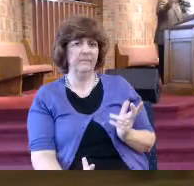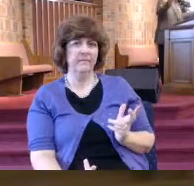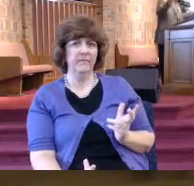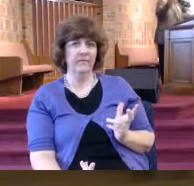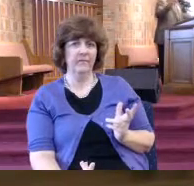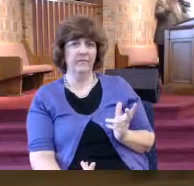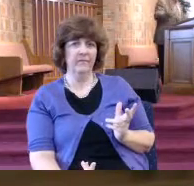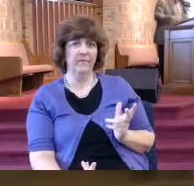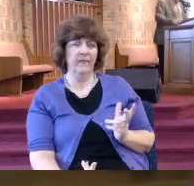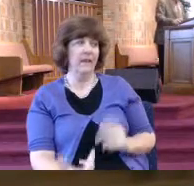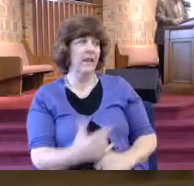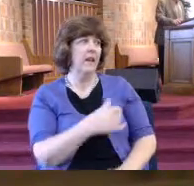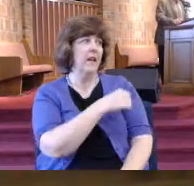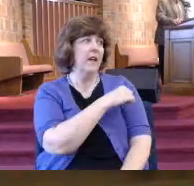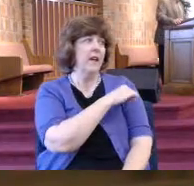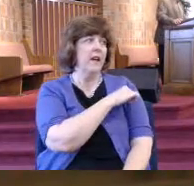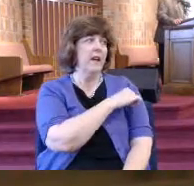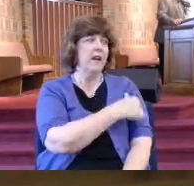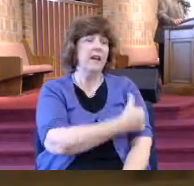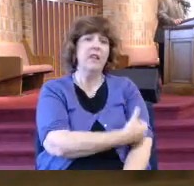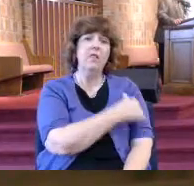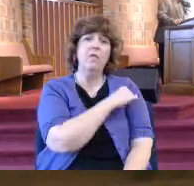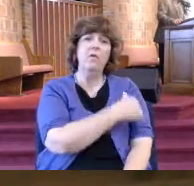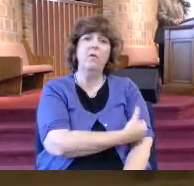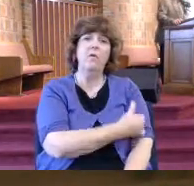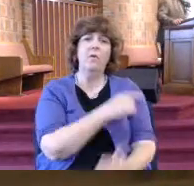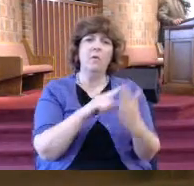What does authority mean to you?